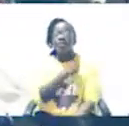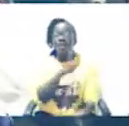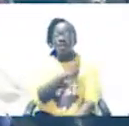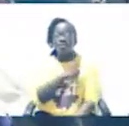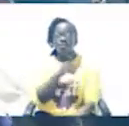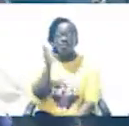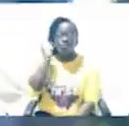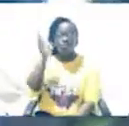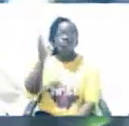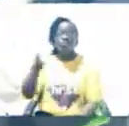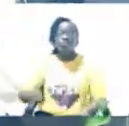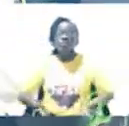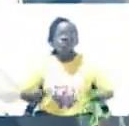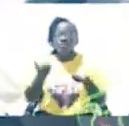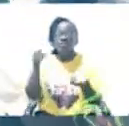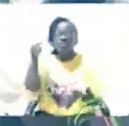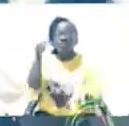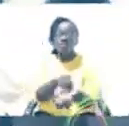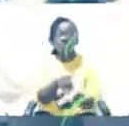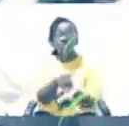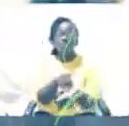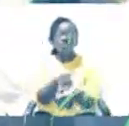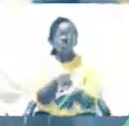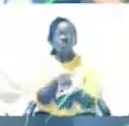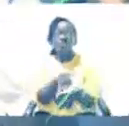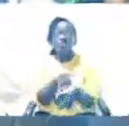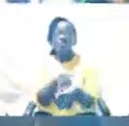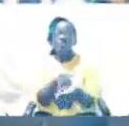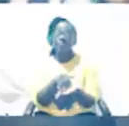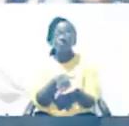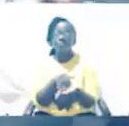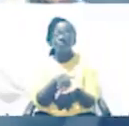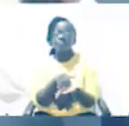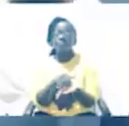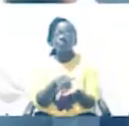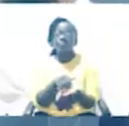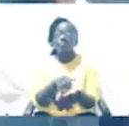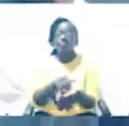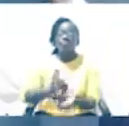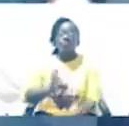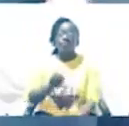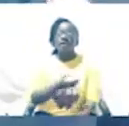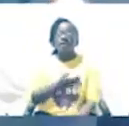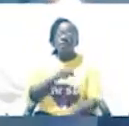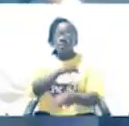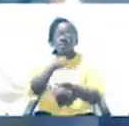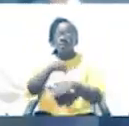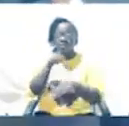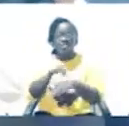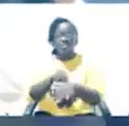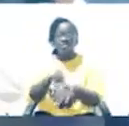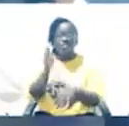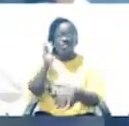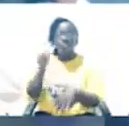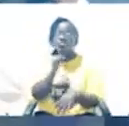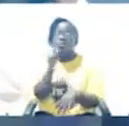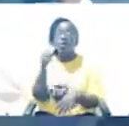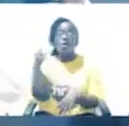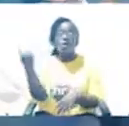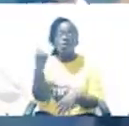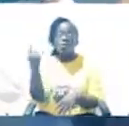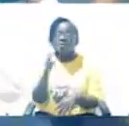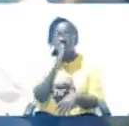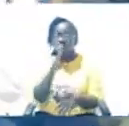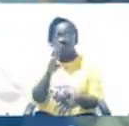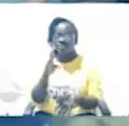will live again. Lazarus, Obessa, sorry, Bill. Our nation will not always be like this. Yes, God will raise